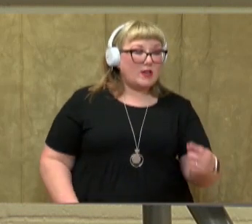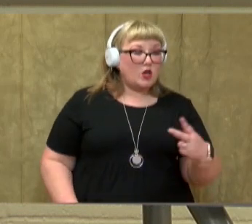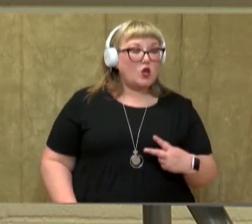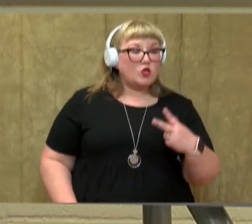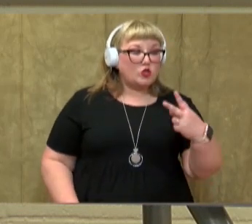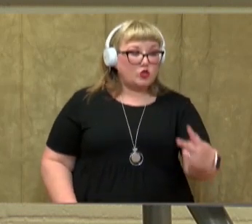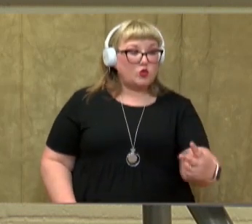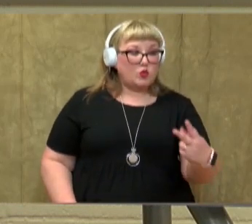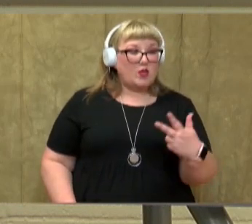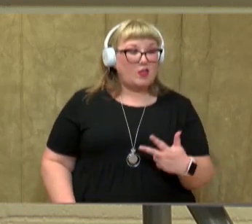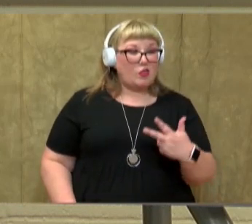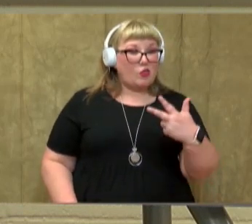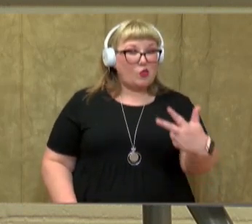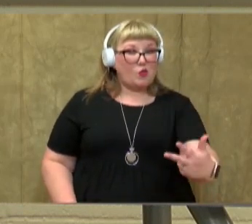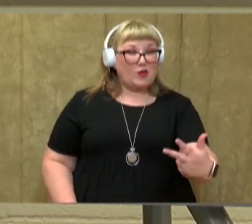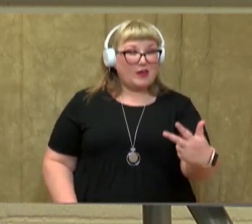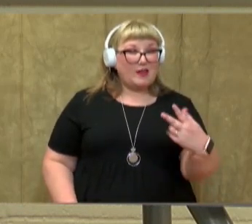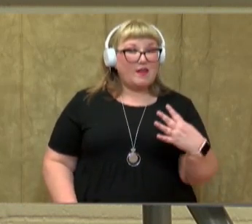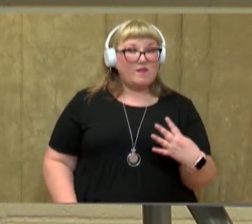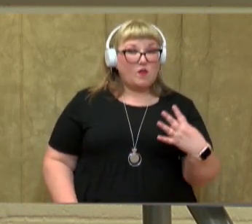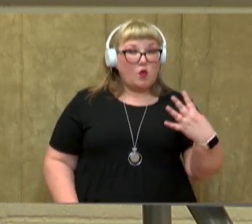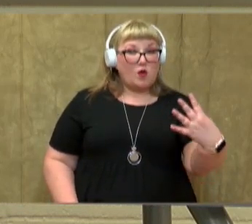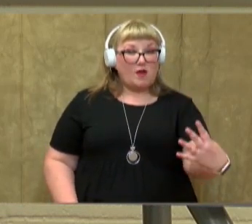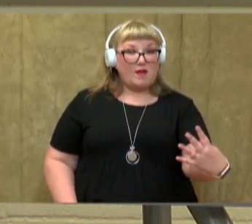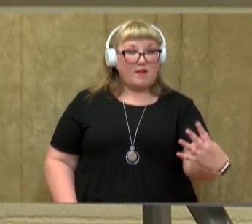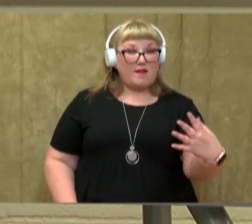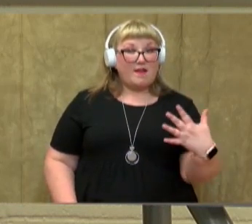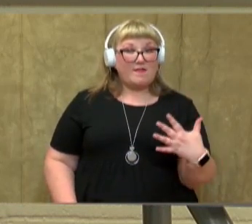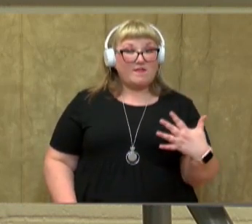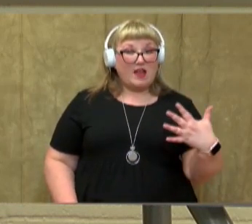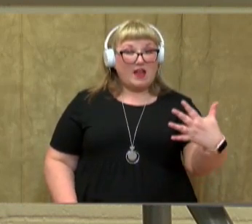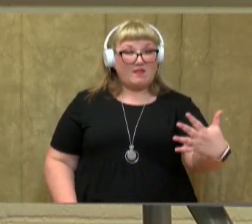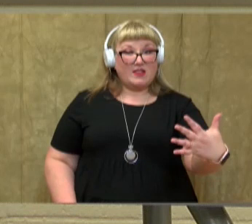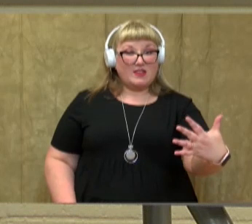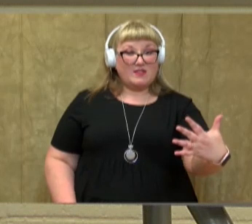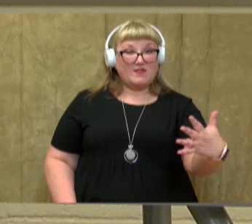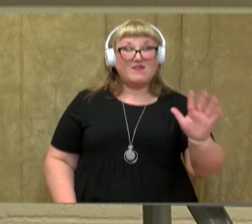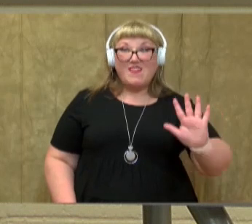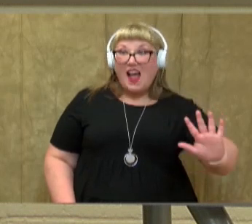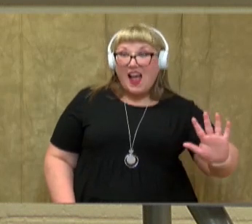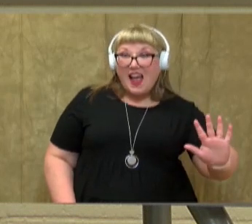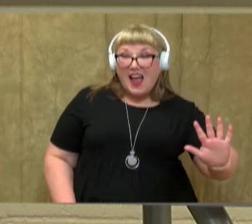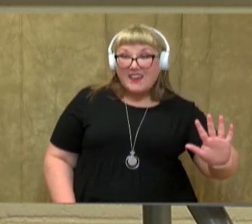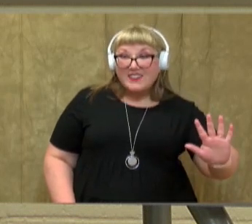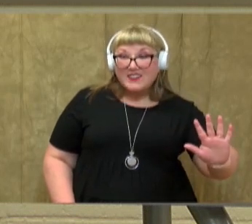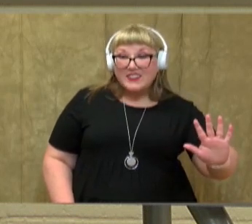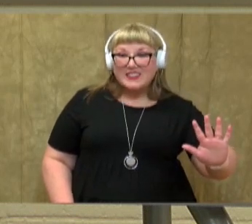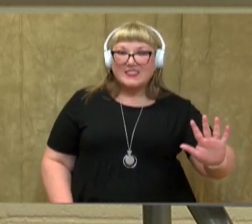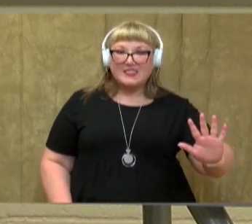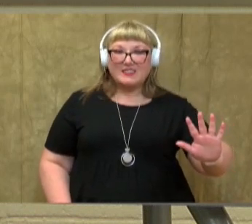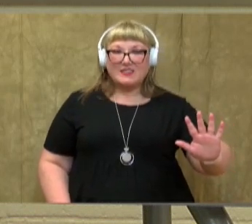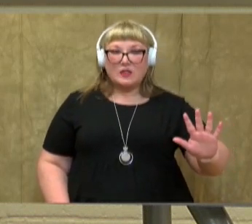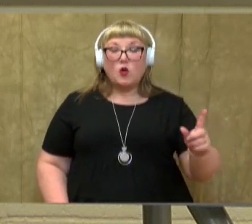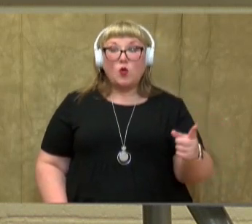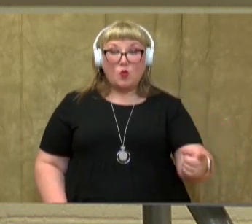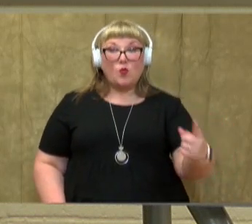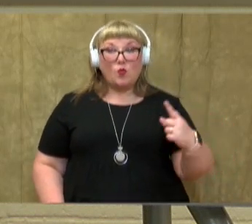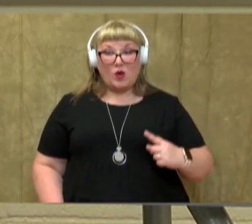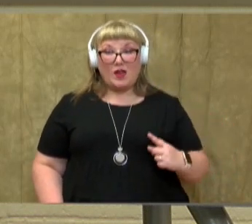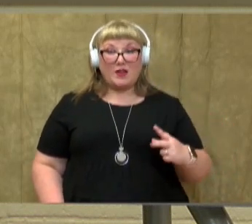two, three, four, five guinea pigs in our blue basket.